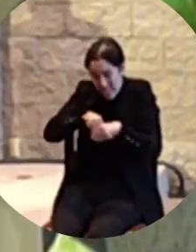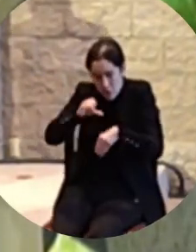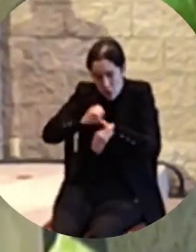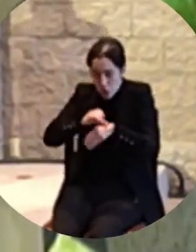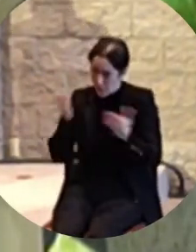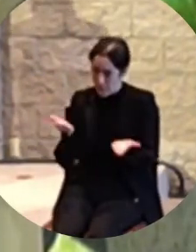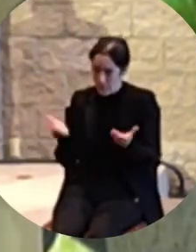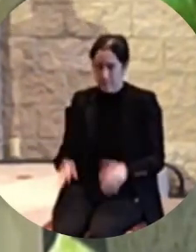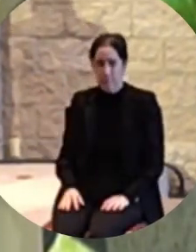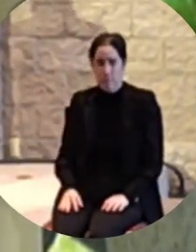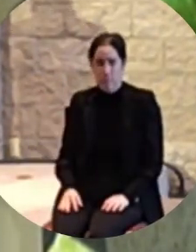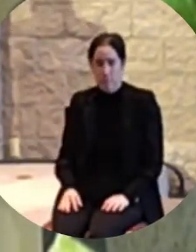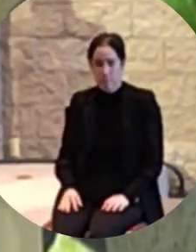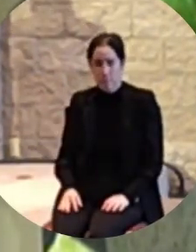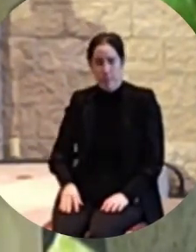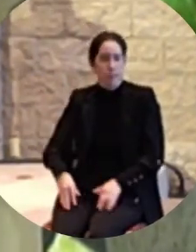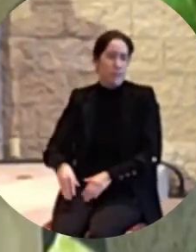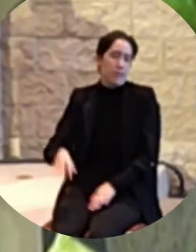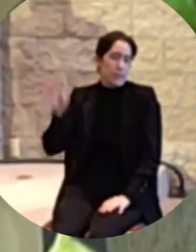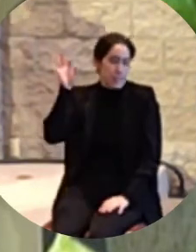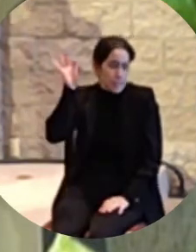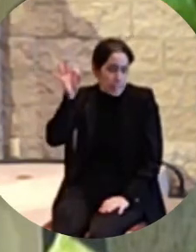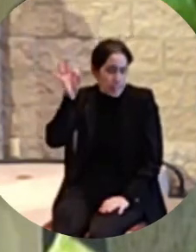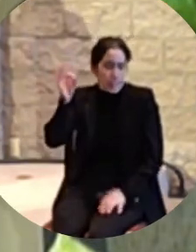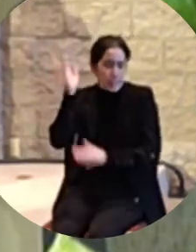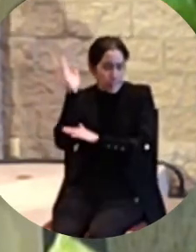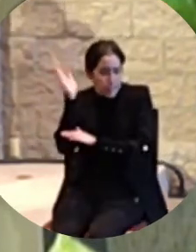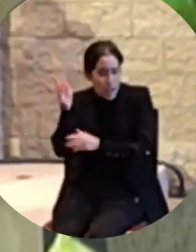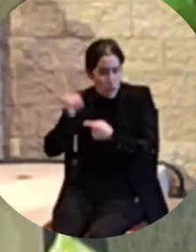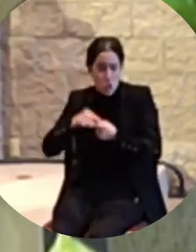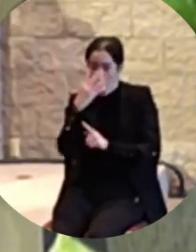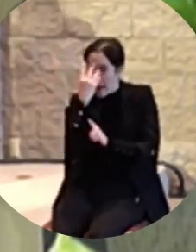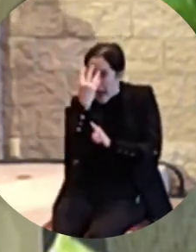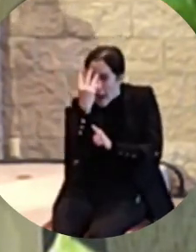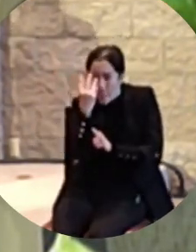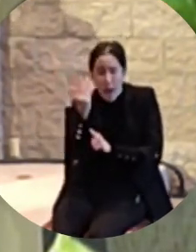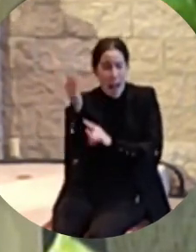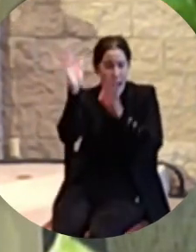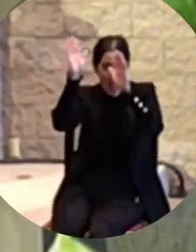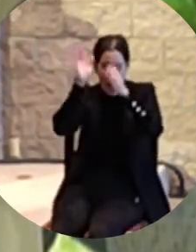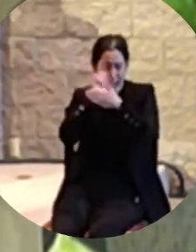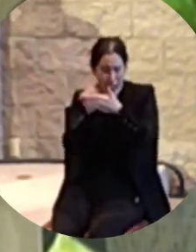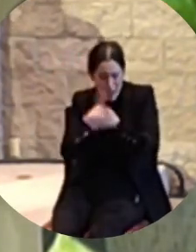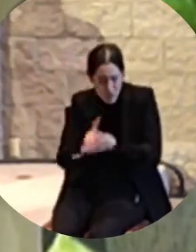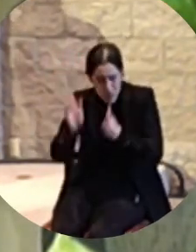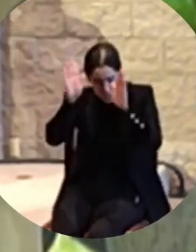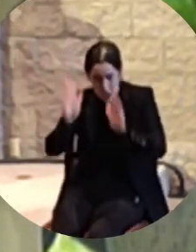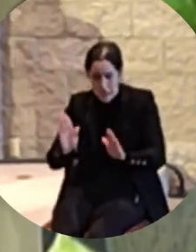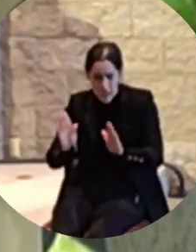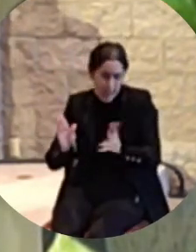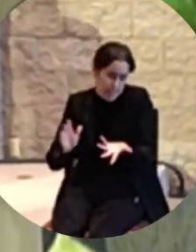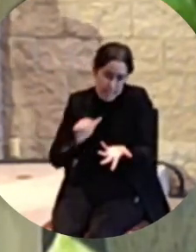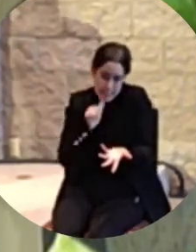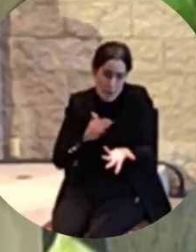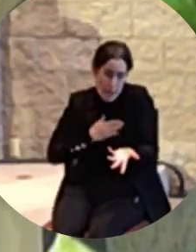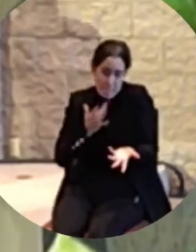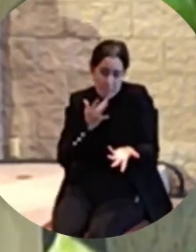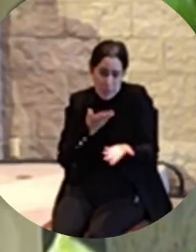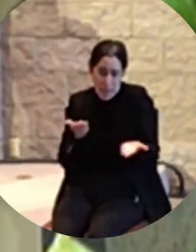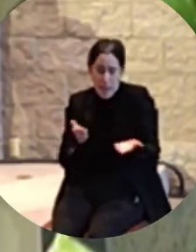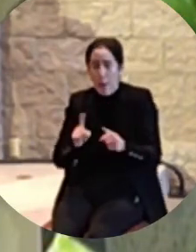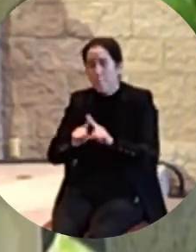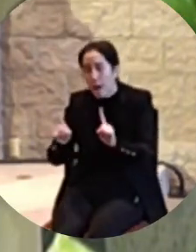to speak to a camera each and every Sunday. But I give thanks that I can, because that means that I get to connect with